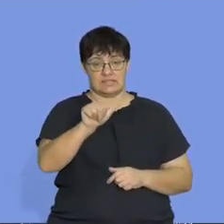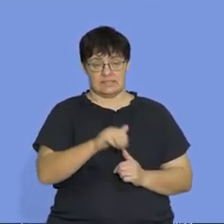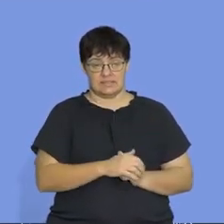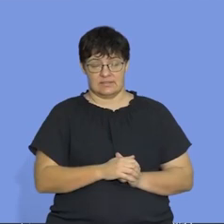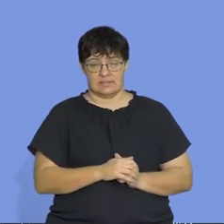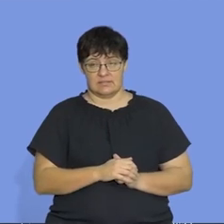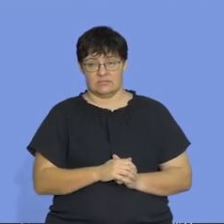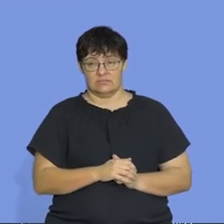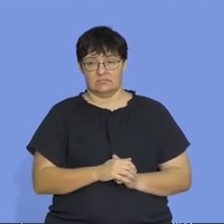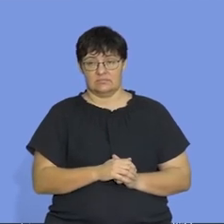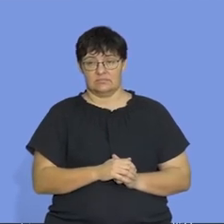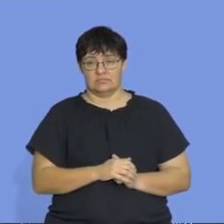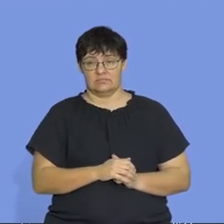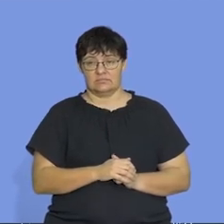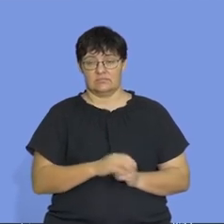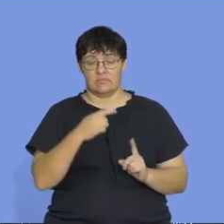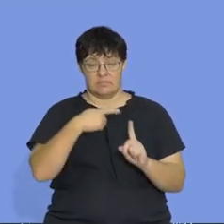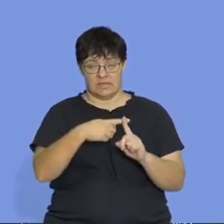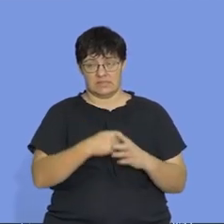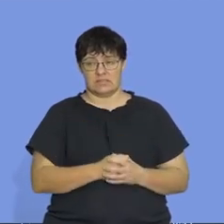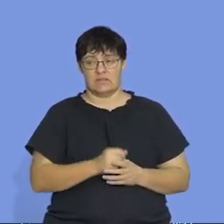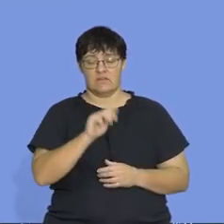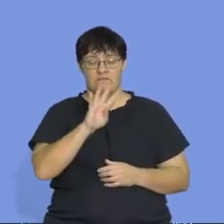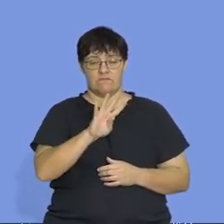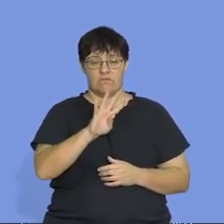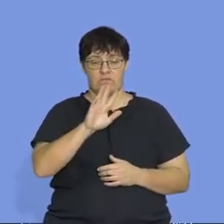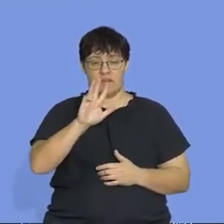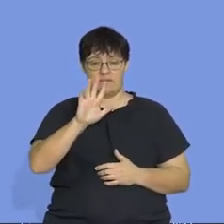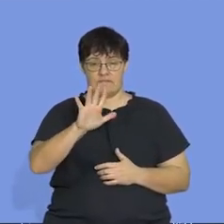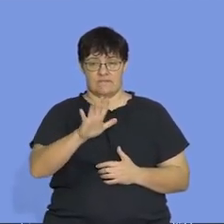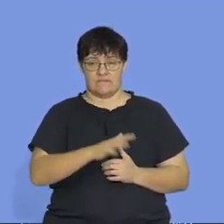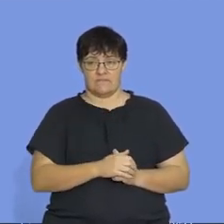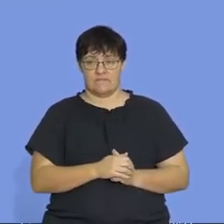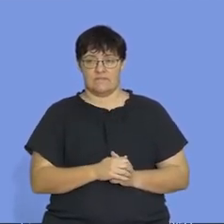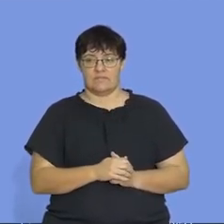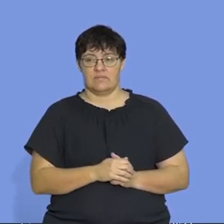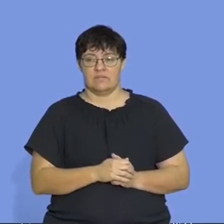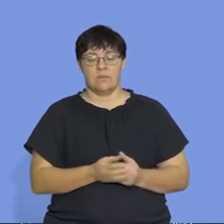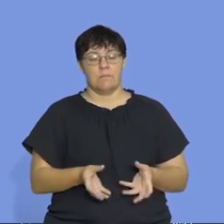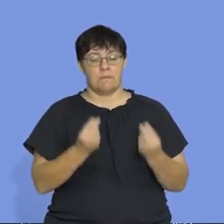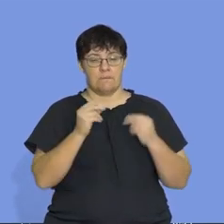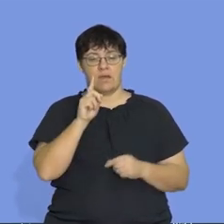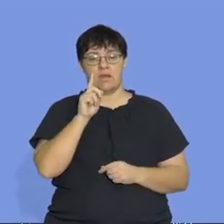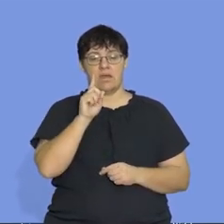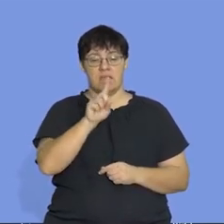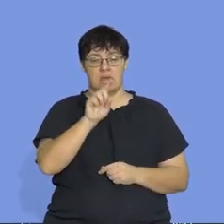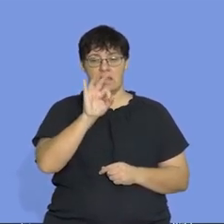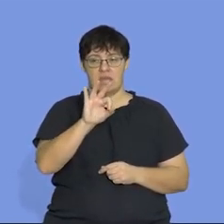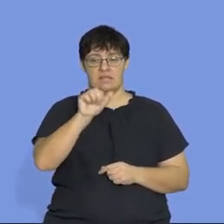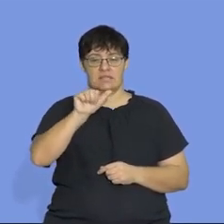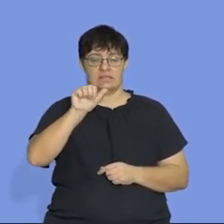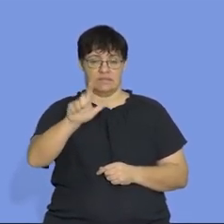okay, plus 495. Okay, this gives us 1367.